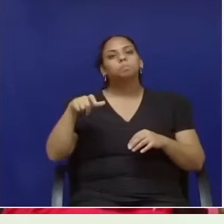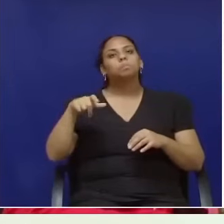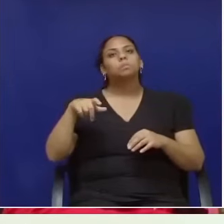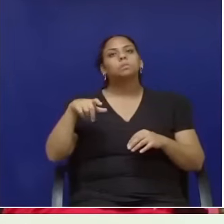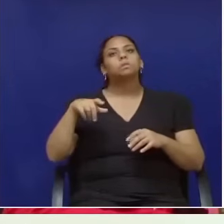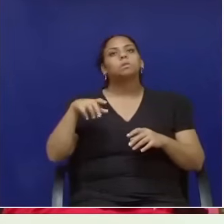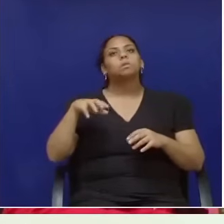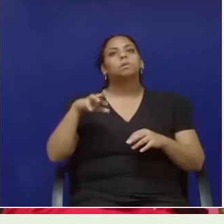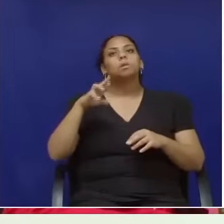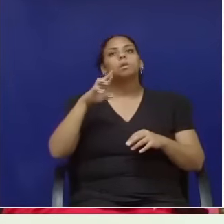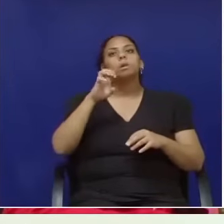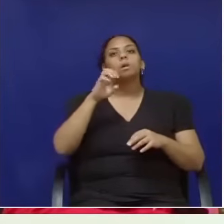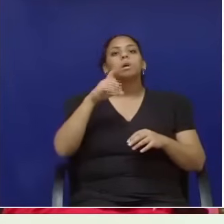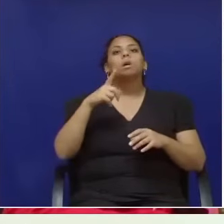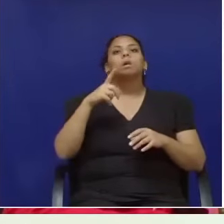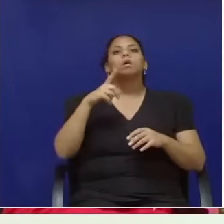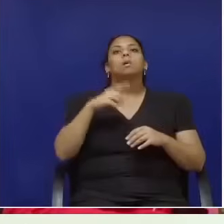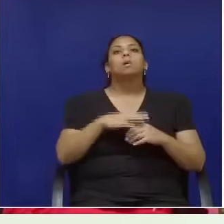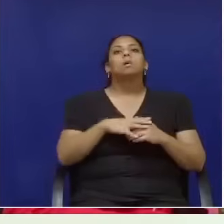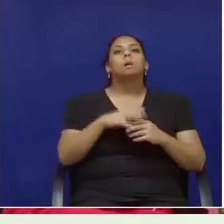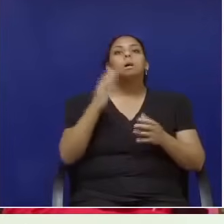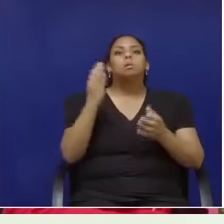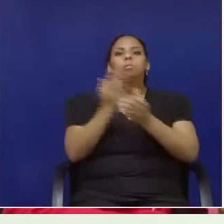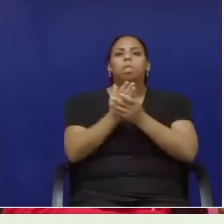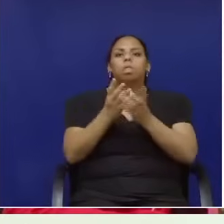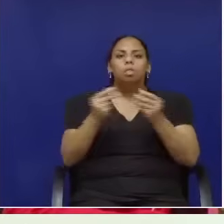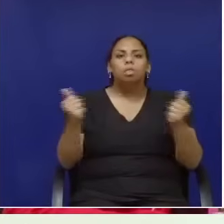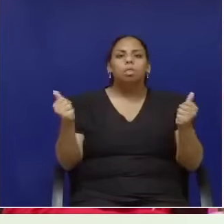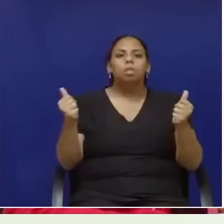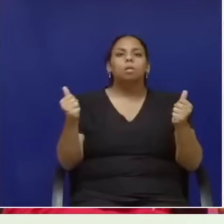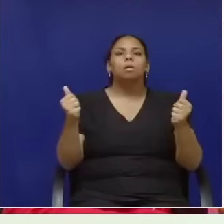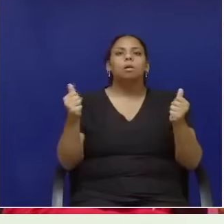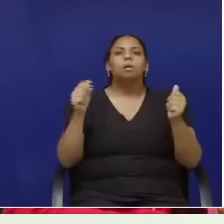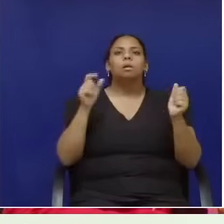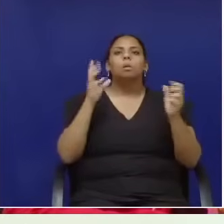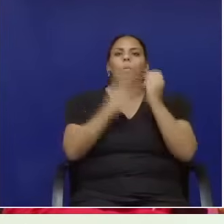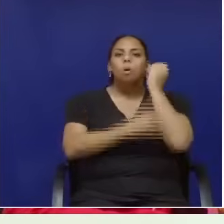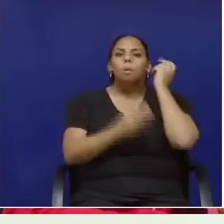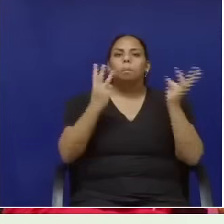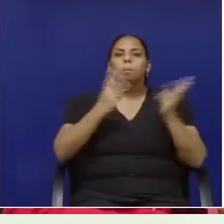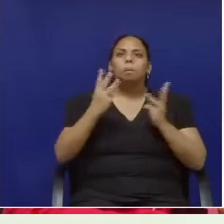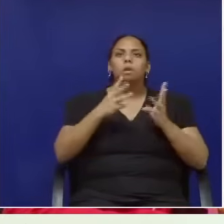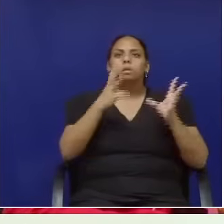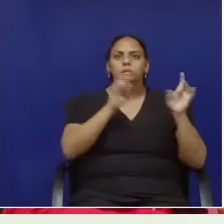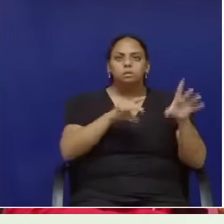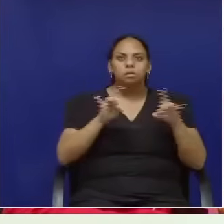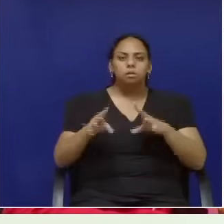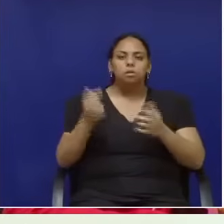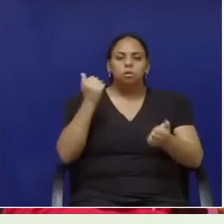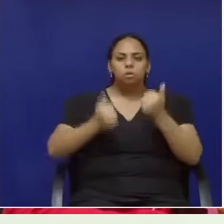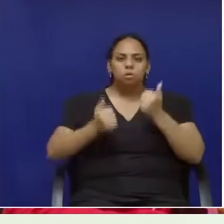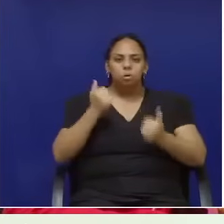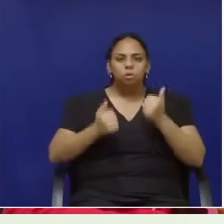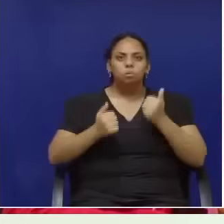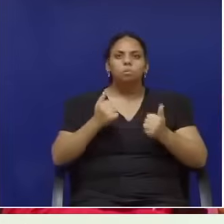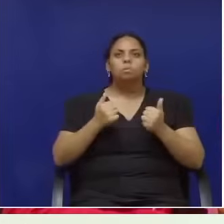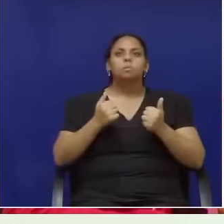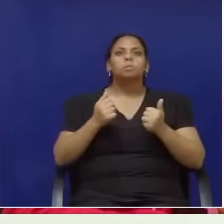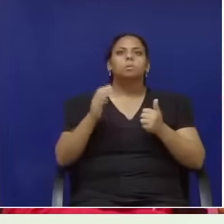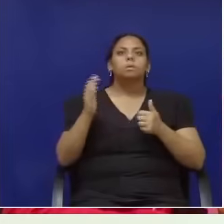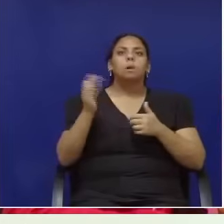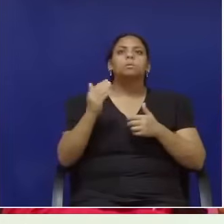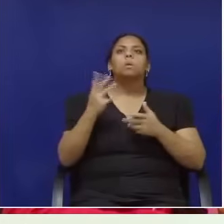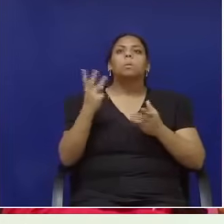disappears, cases are manipulated, and poor people are forced to suffer delays. The courts become a marketplace for those with